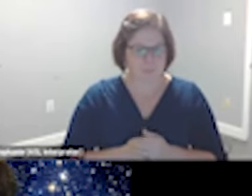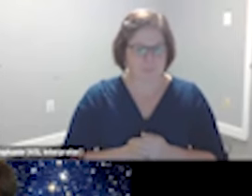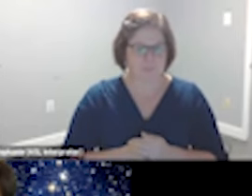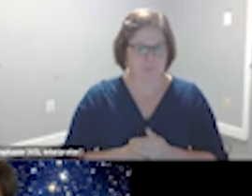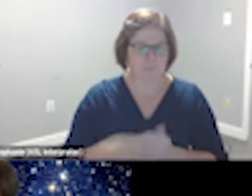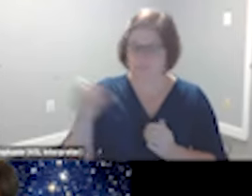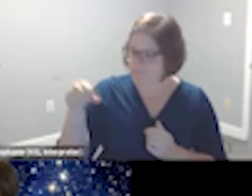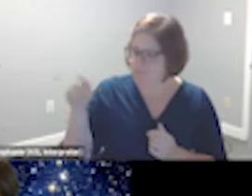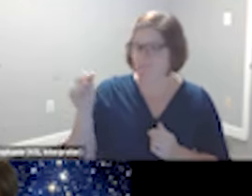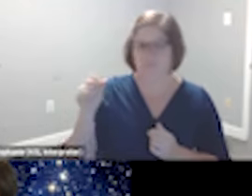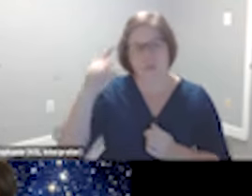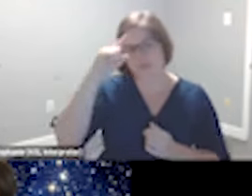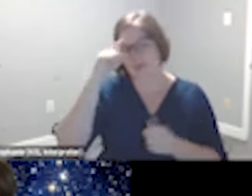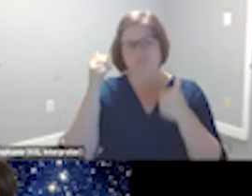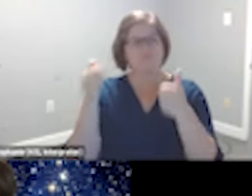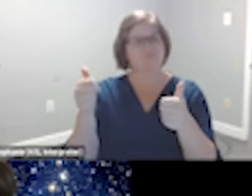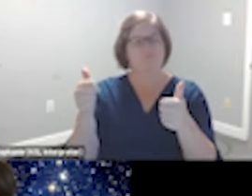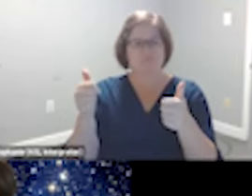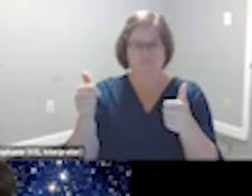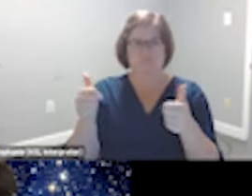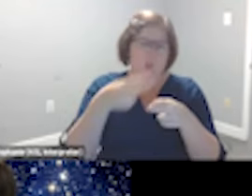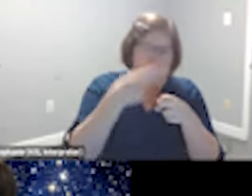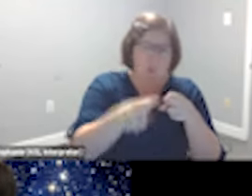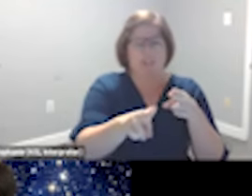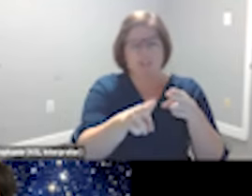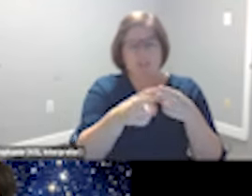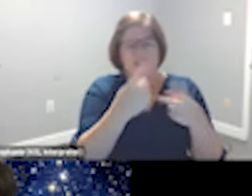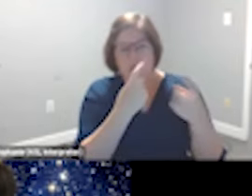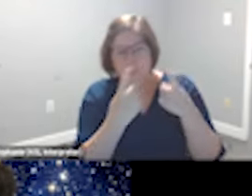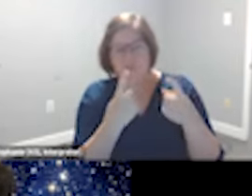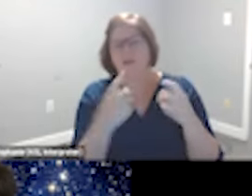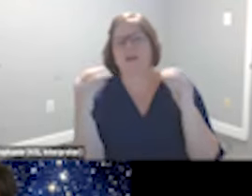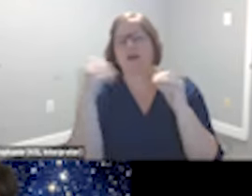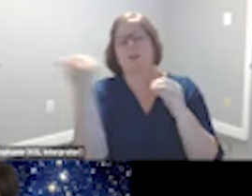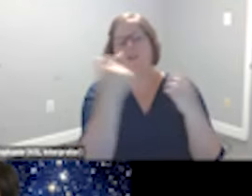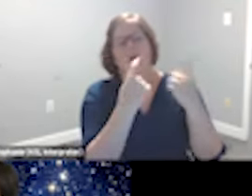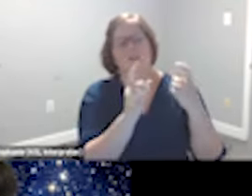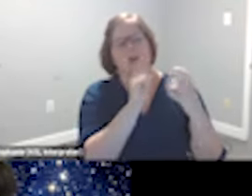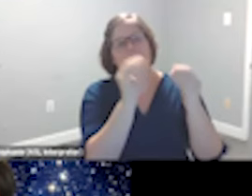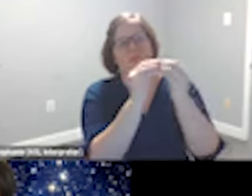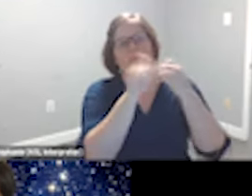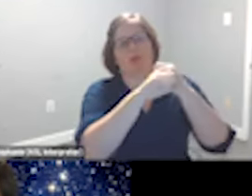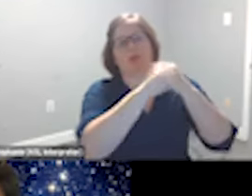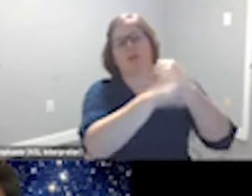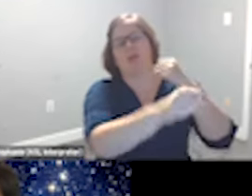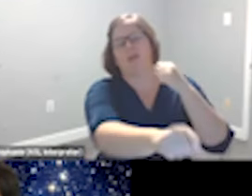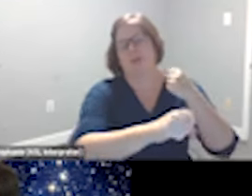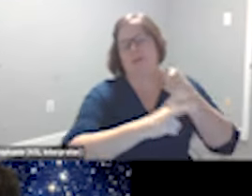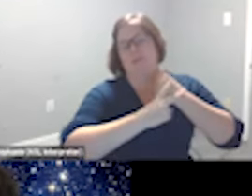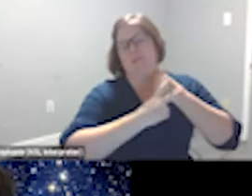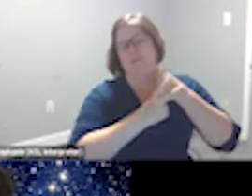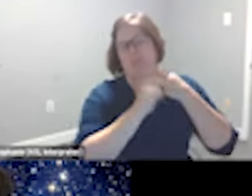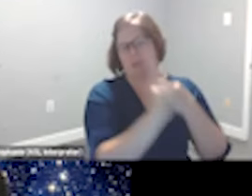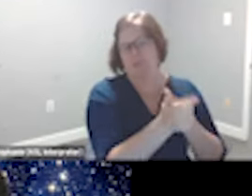Yes, I think that covers most of the quick things we can go over. All the rest are a little bit more detailed questions, so we'll go ahead and save those